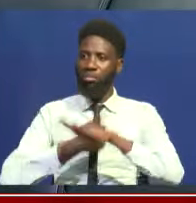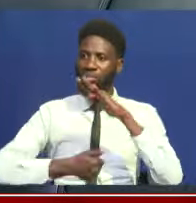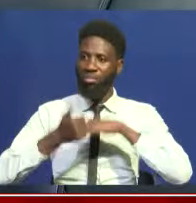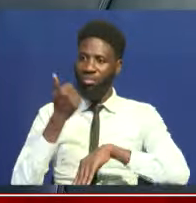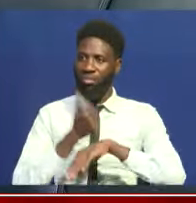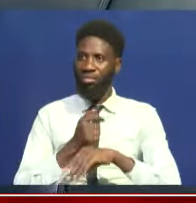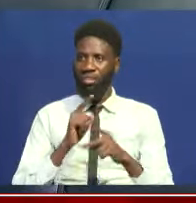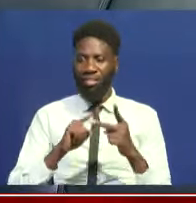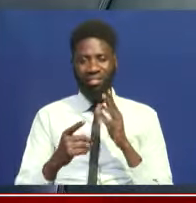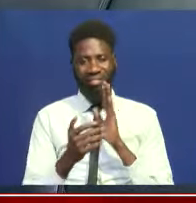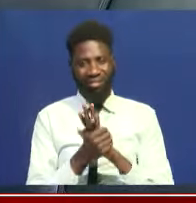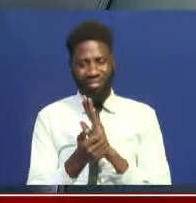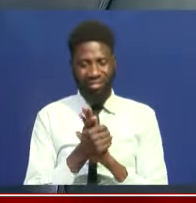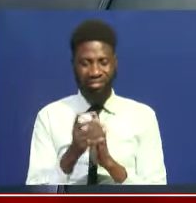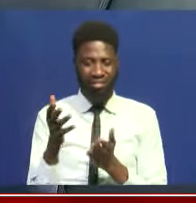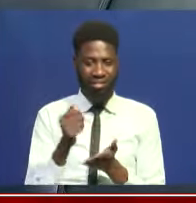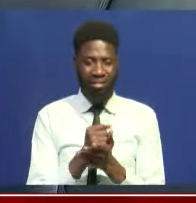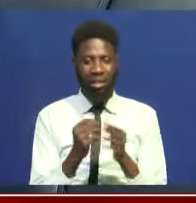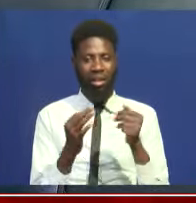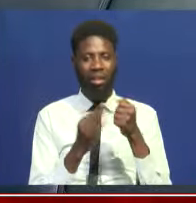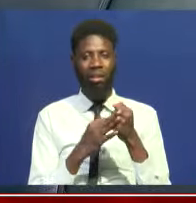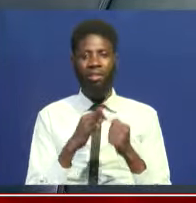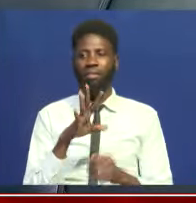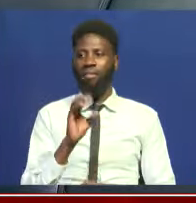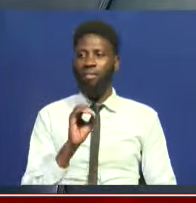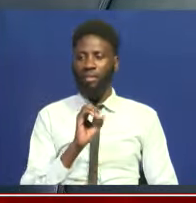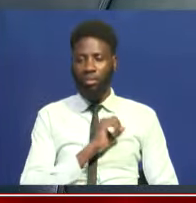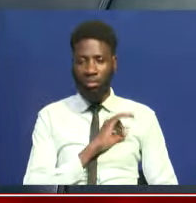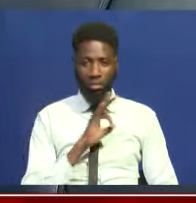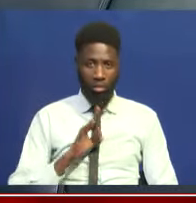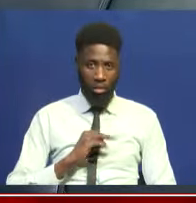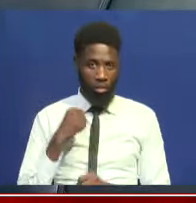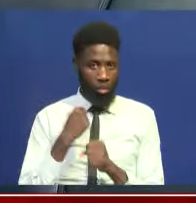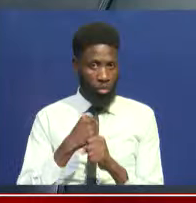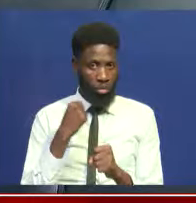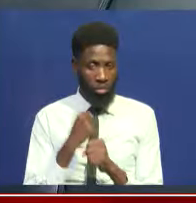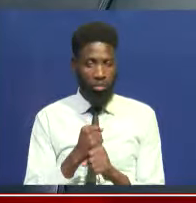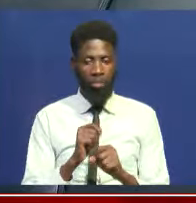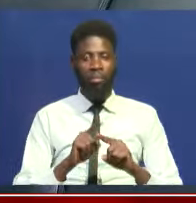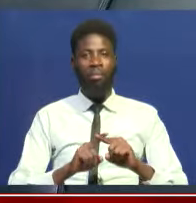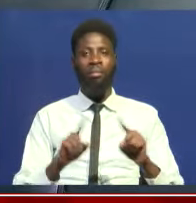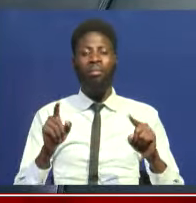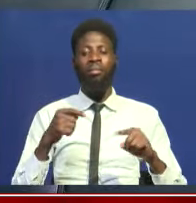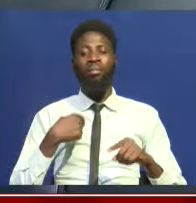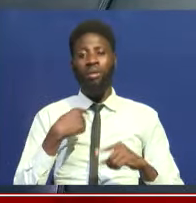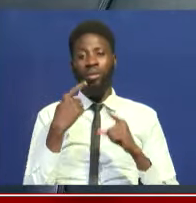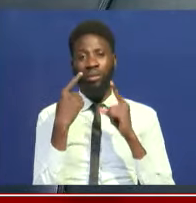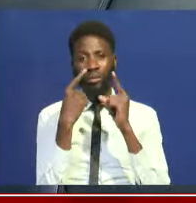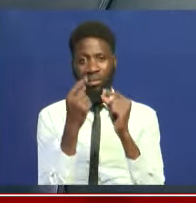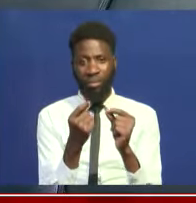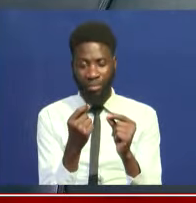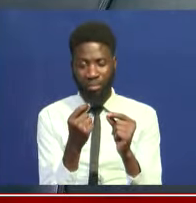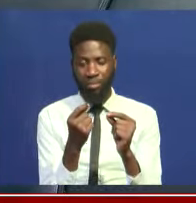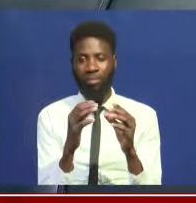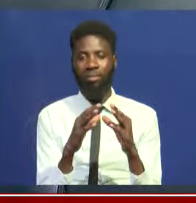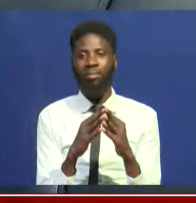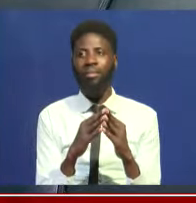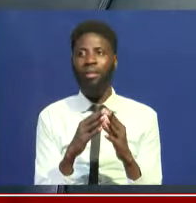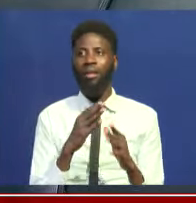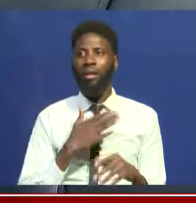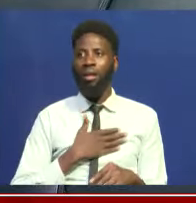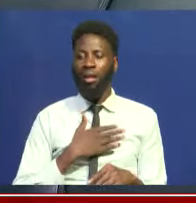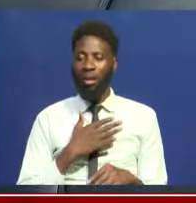of expertise, 850 people on the ground. But I can tell you that our